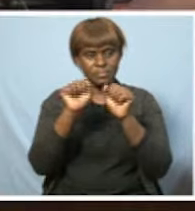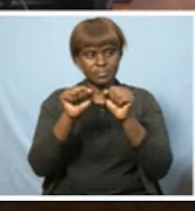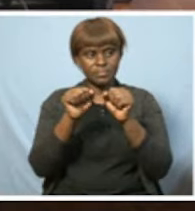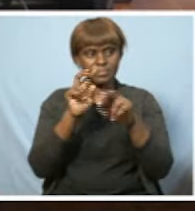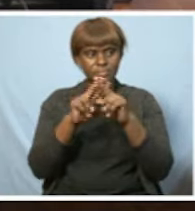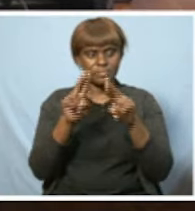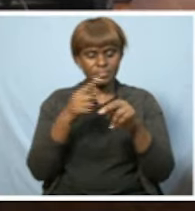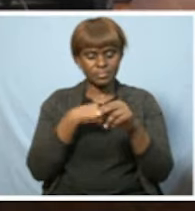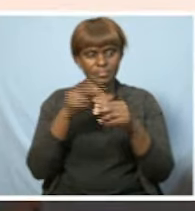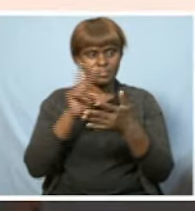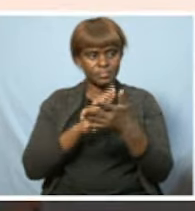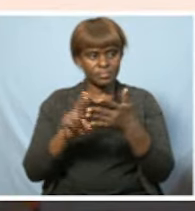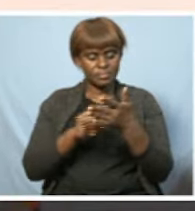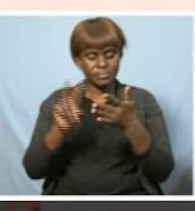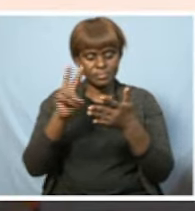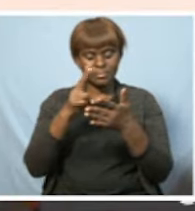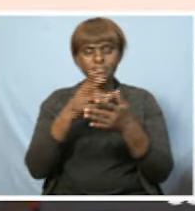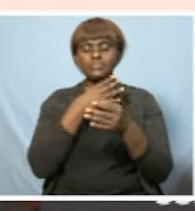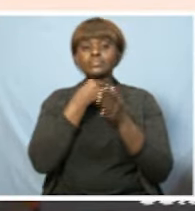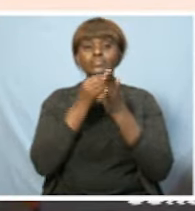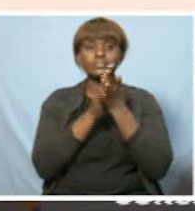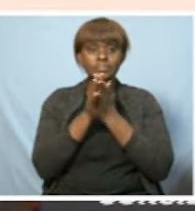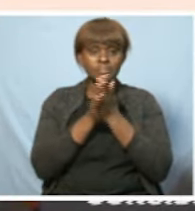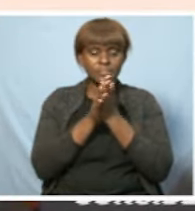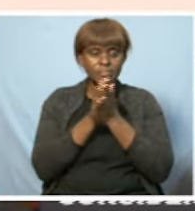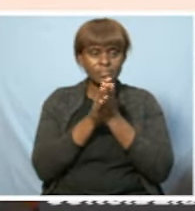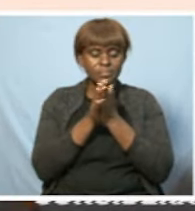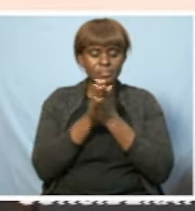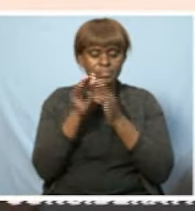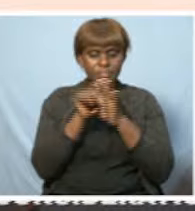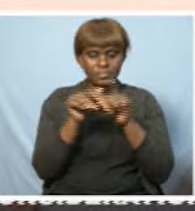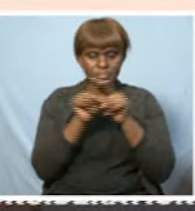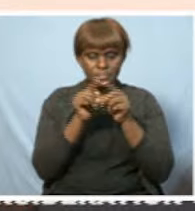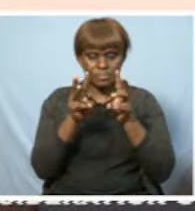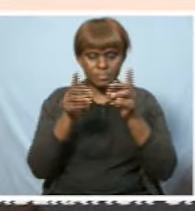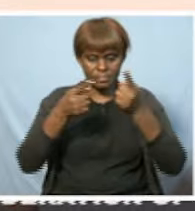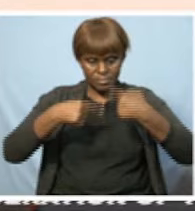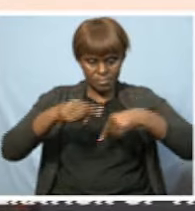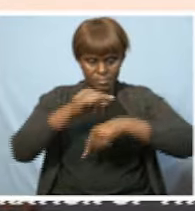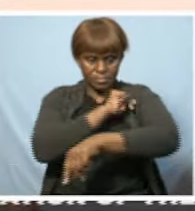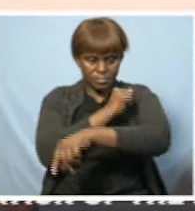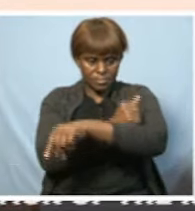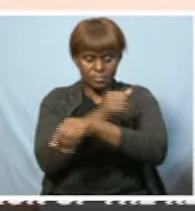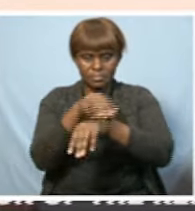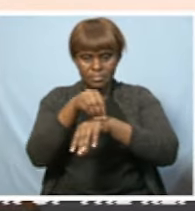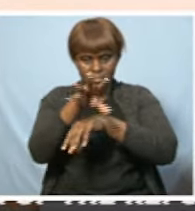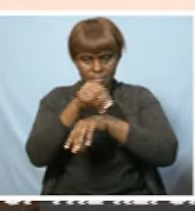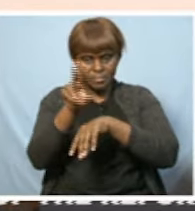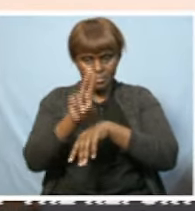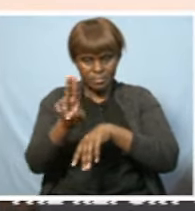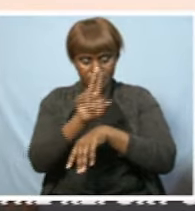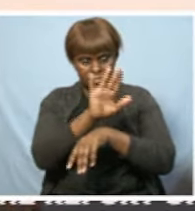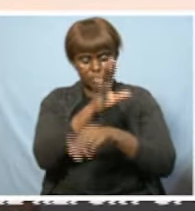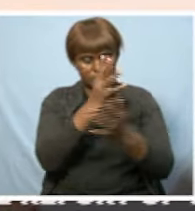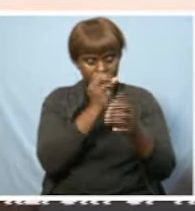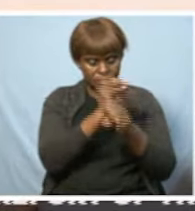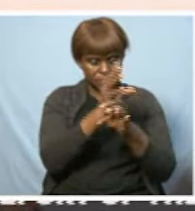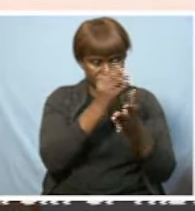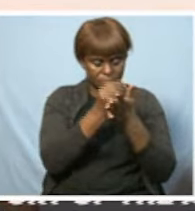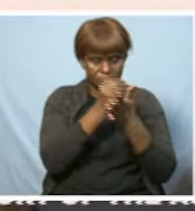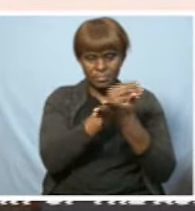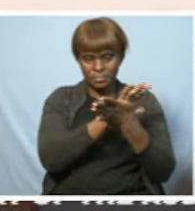read the second paragraph in the interest. In this regard, local authorities are being guided to utilize available funds to clear